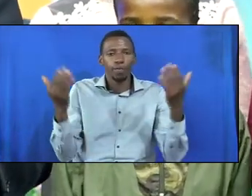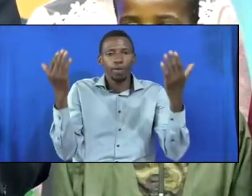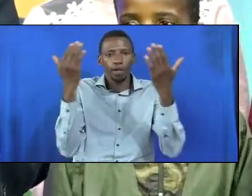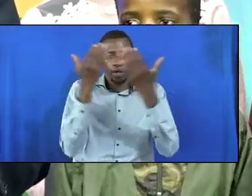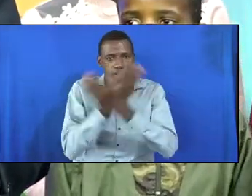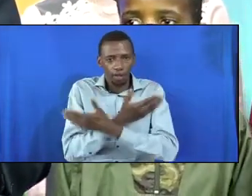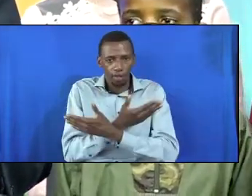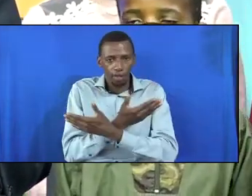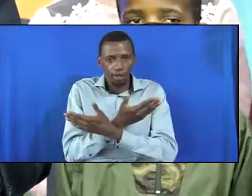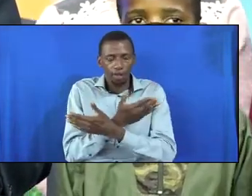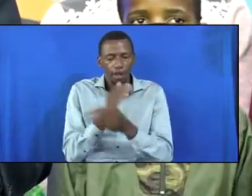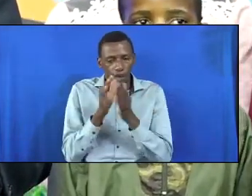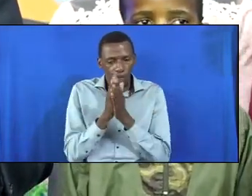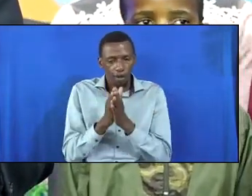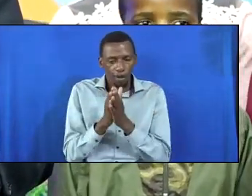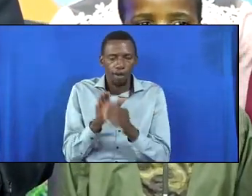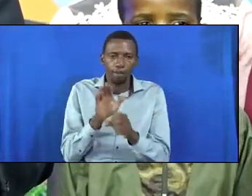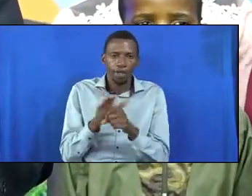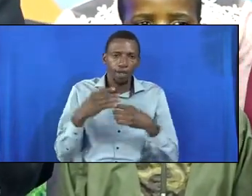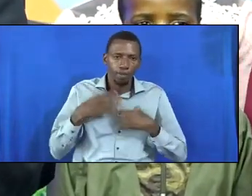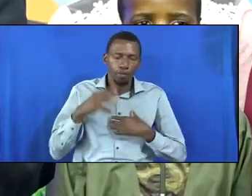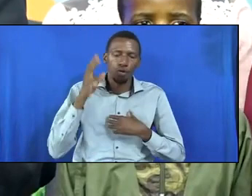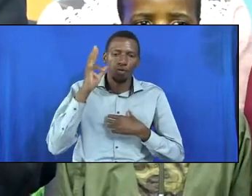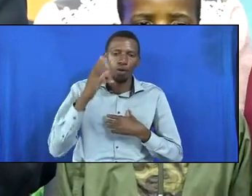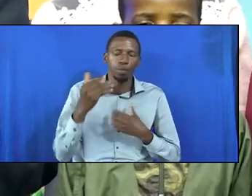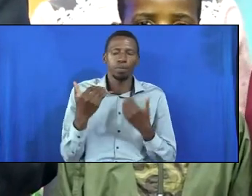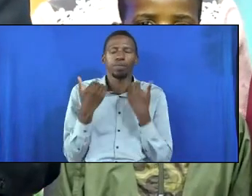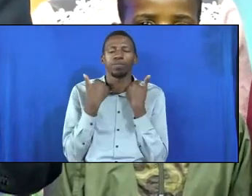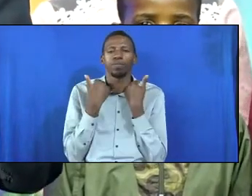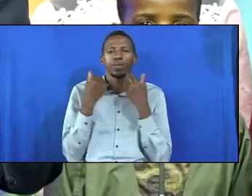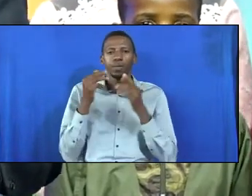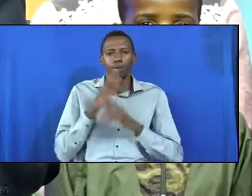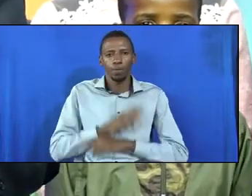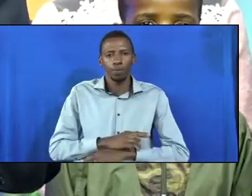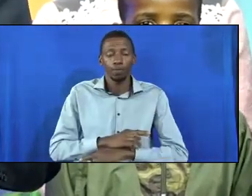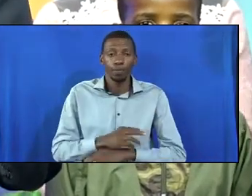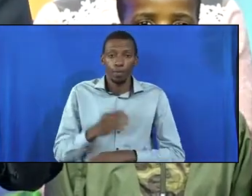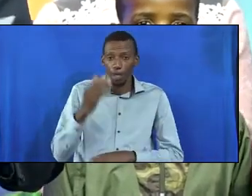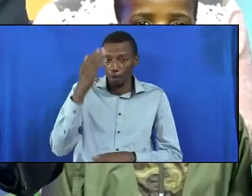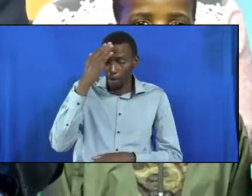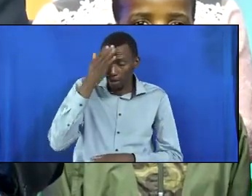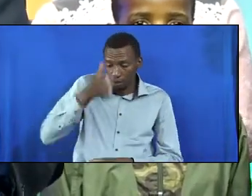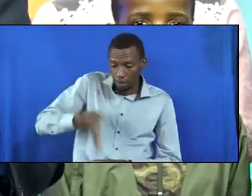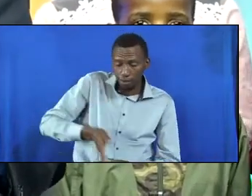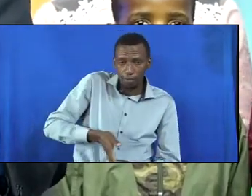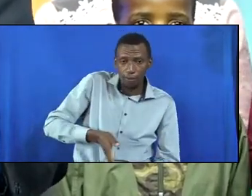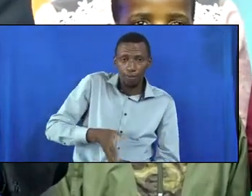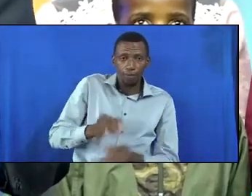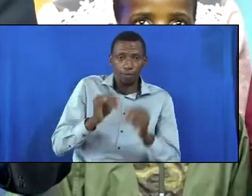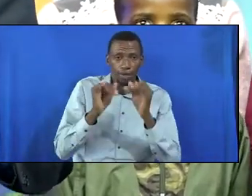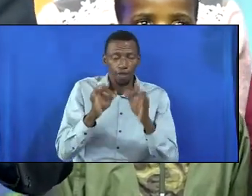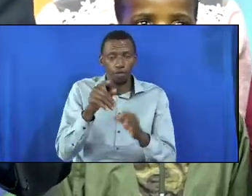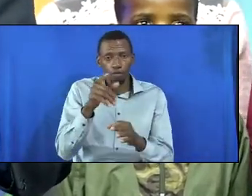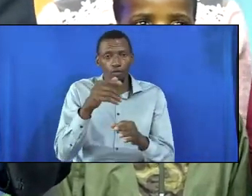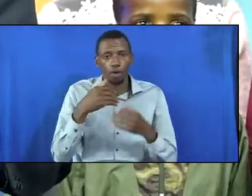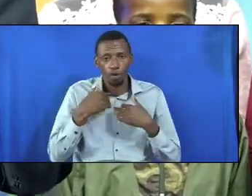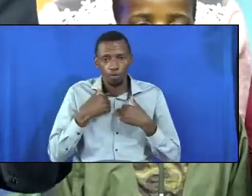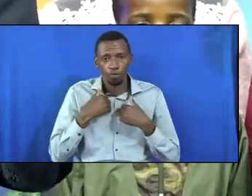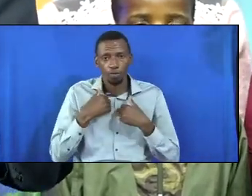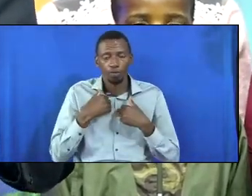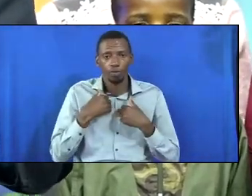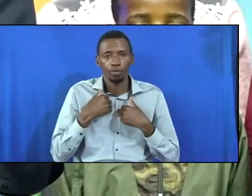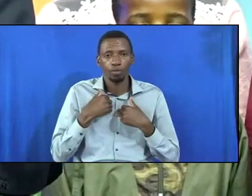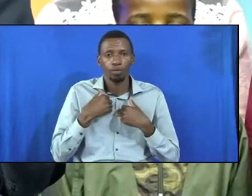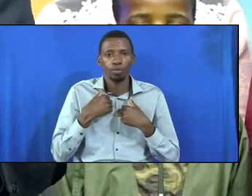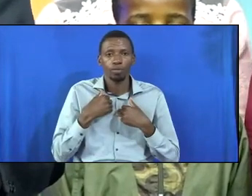sleeping and resting. So it has gone to Monday midnight. If you can still have those ones who are,